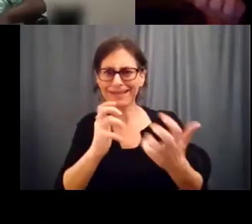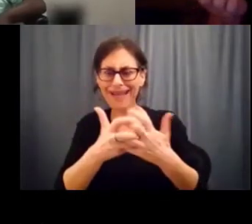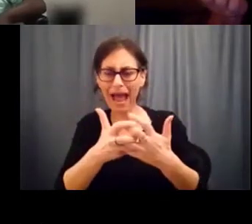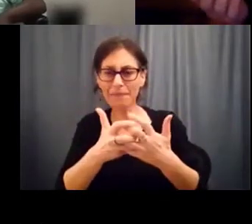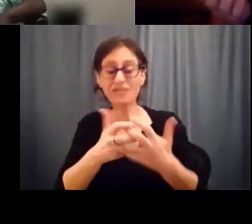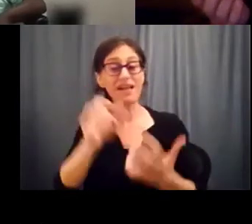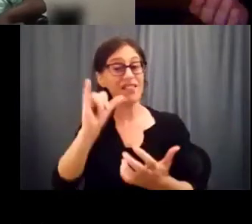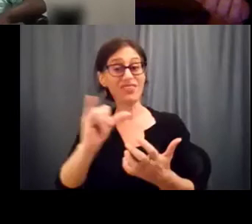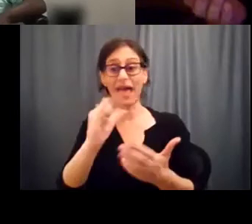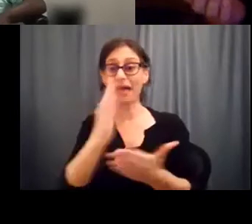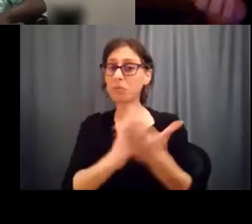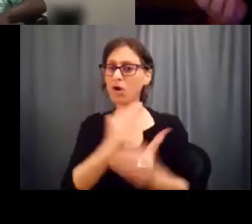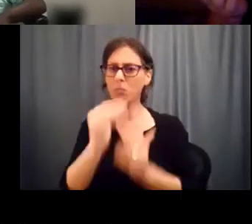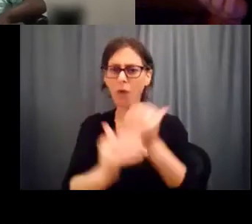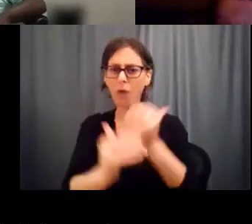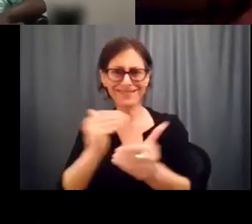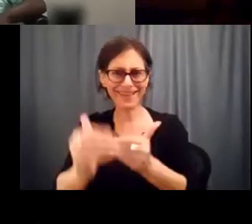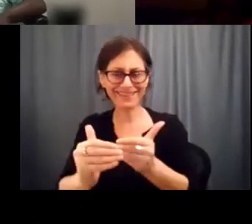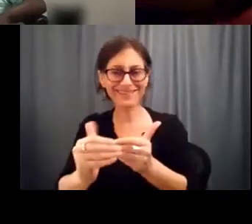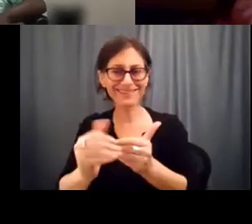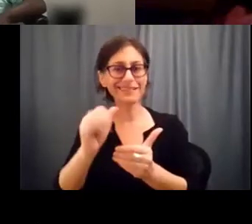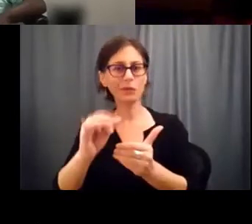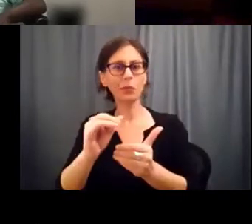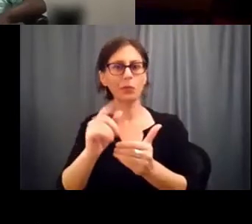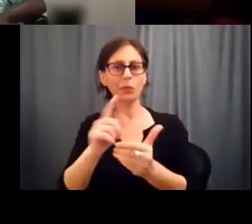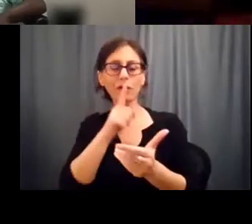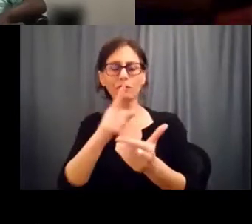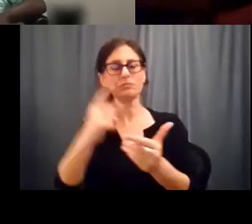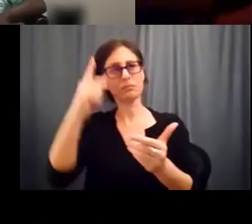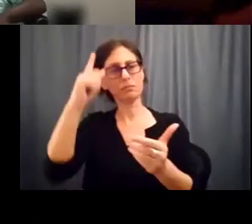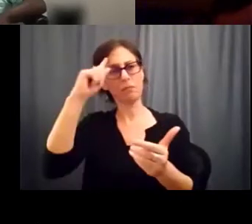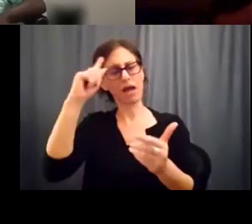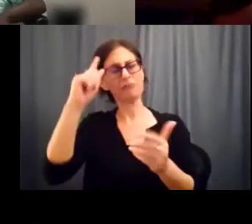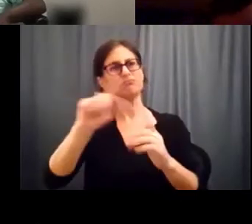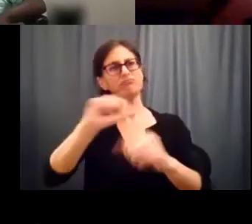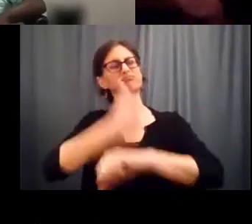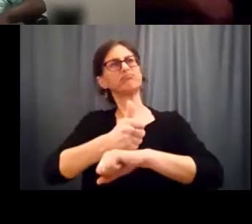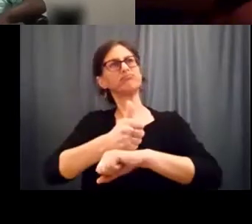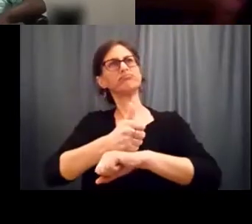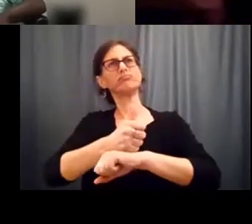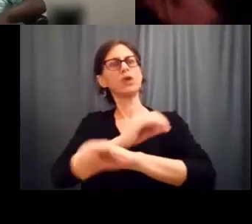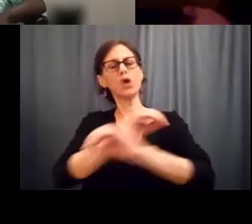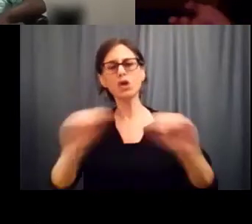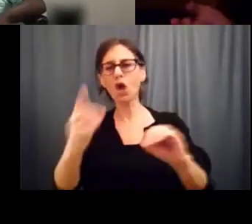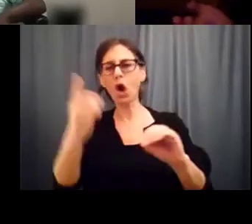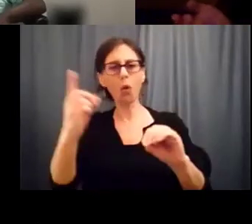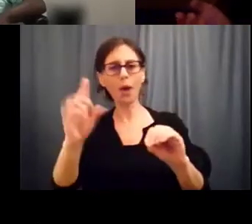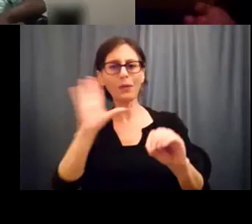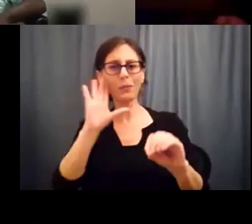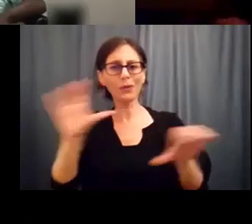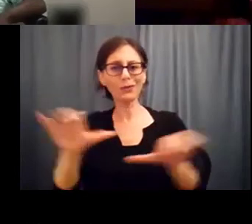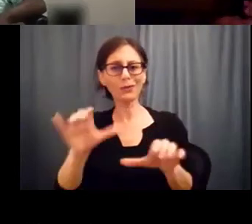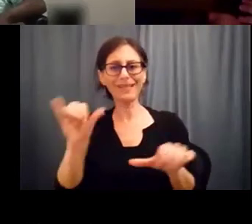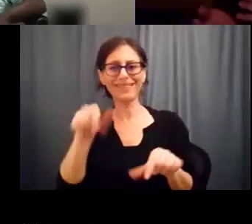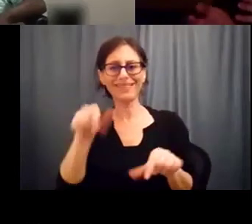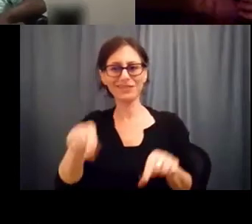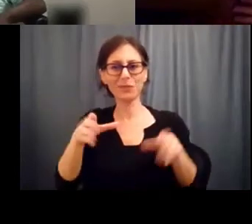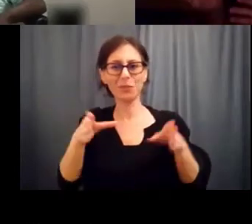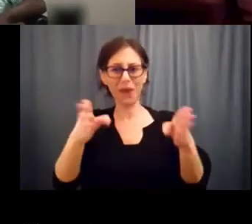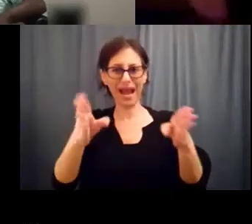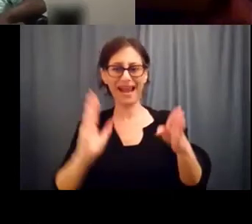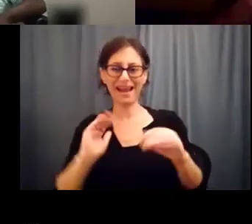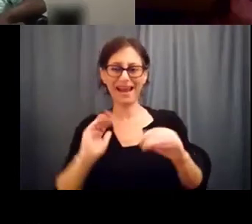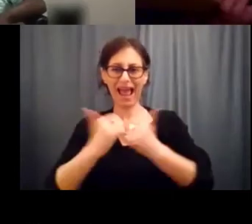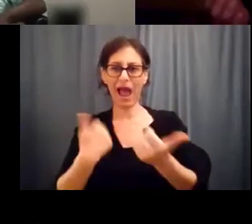certainly part of the process, was us going into it saying, you know, no one does it like we do, and then realizing like we